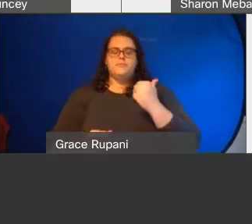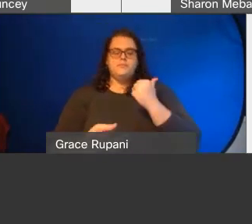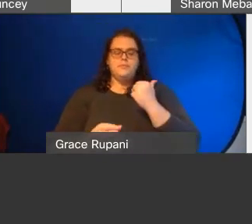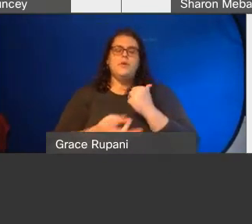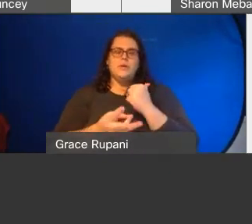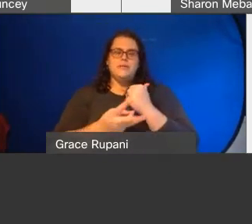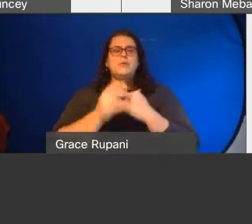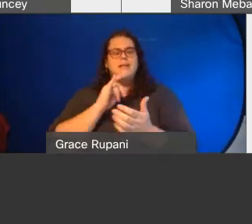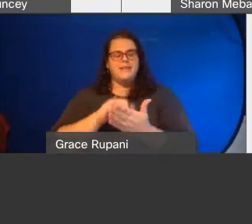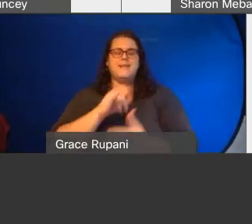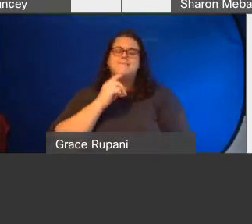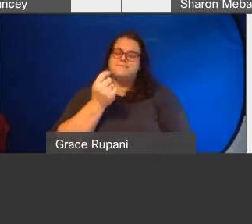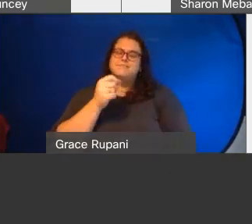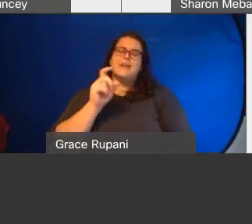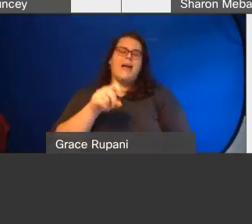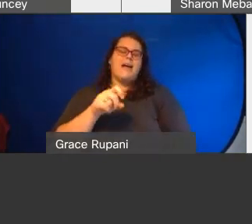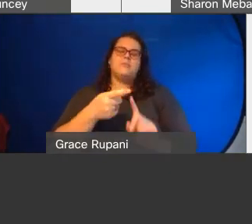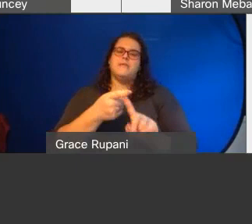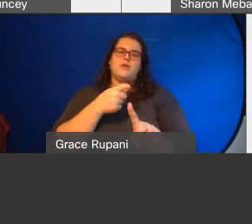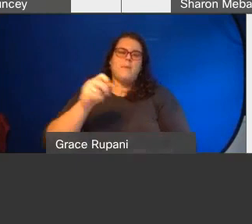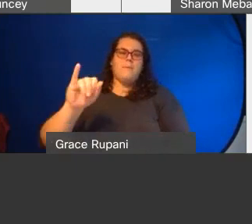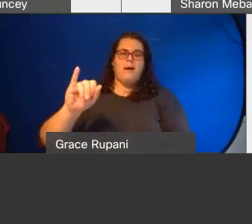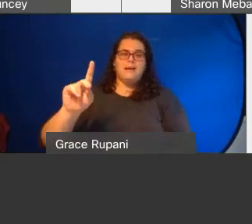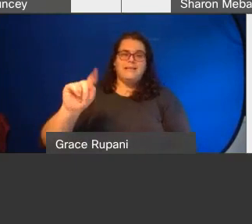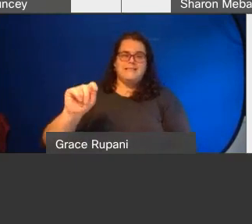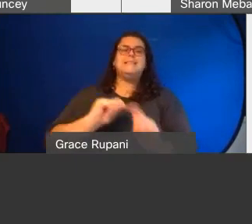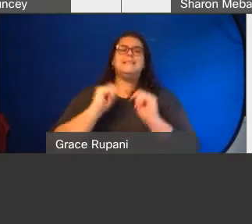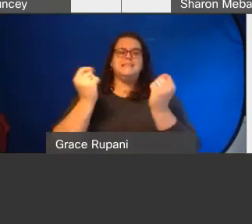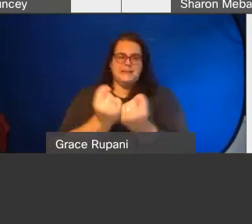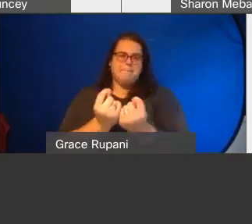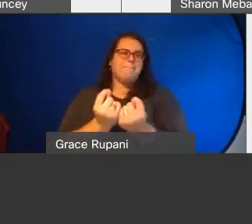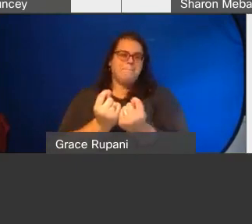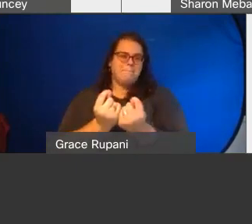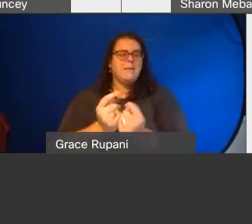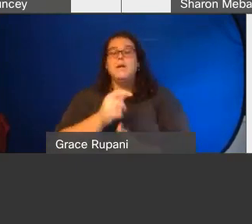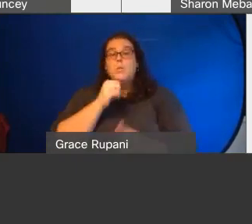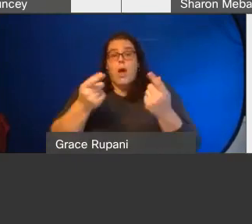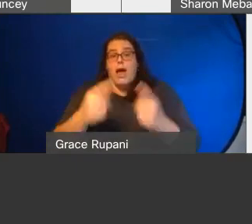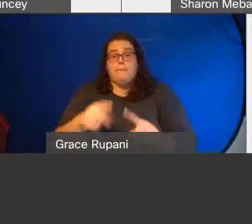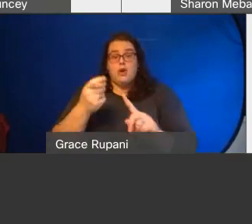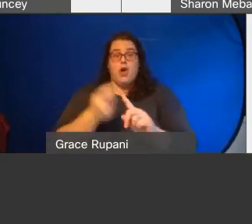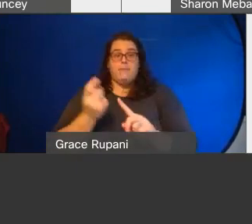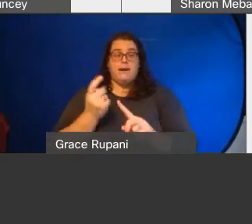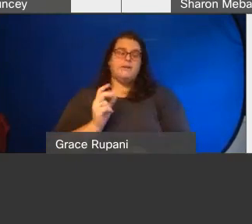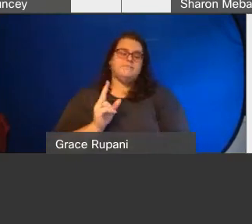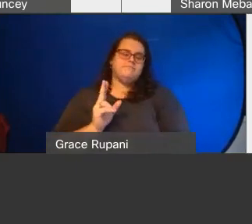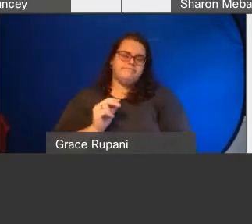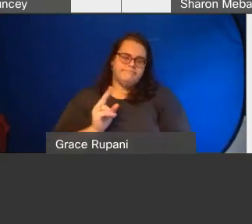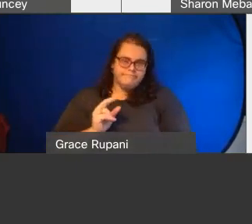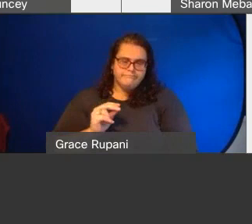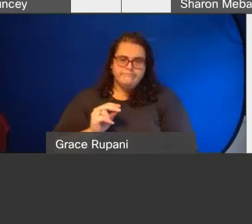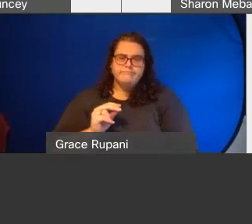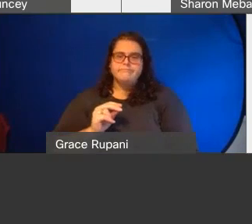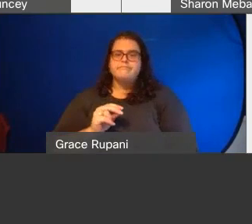person could benefit from this assistive technology. You're not just automatically going to get it. unless the person actually needs it.